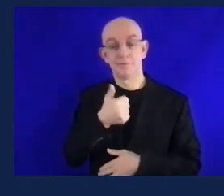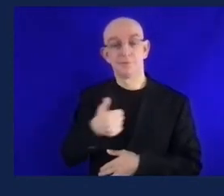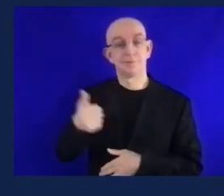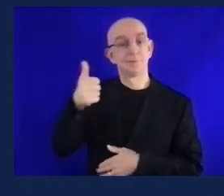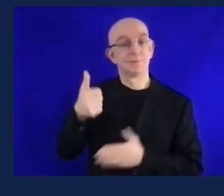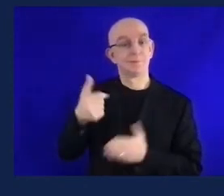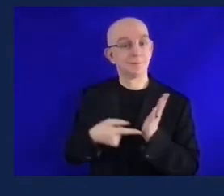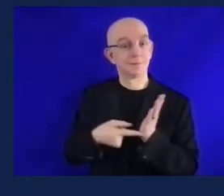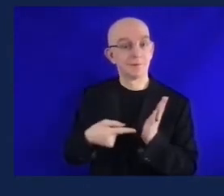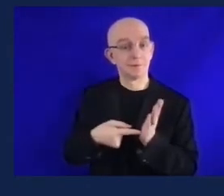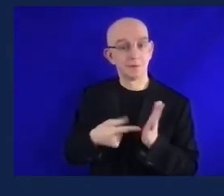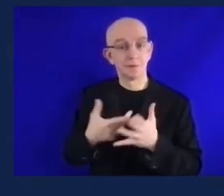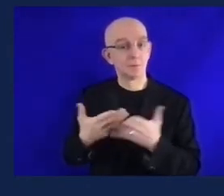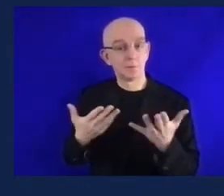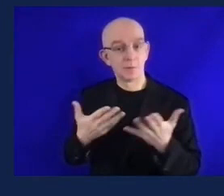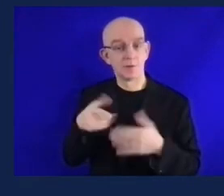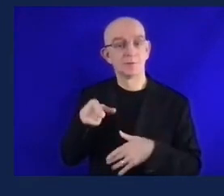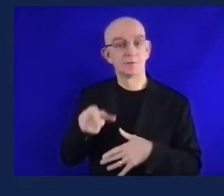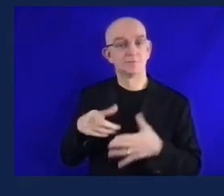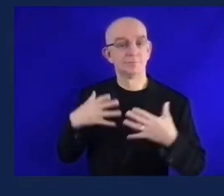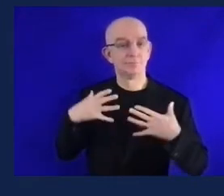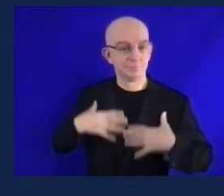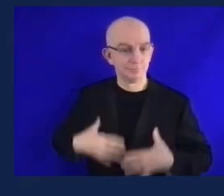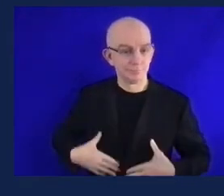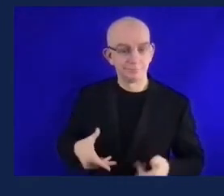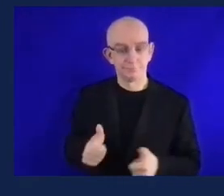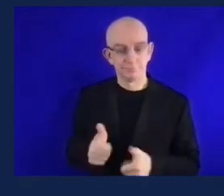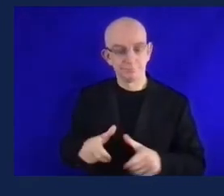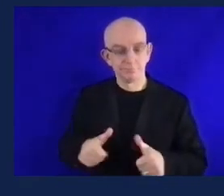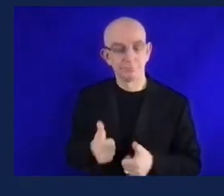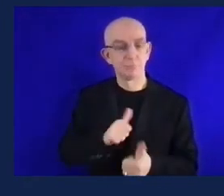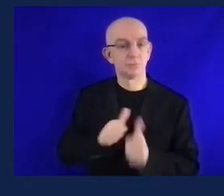education. The next slide, please.